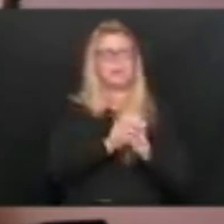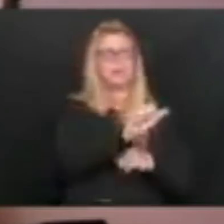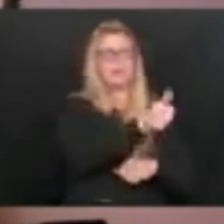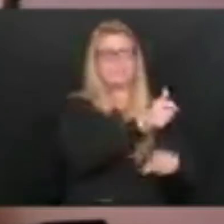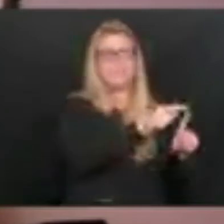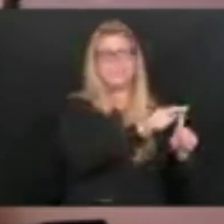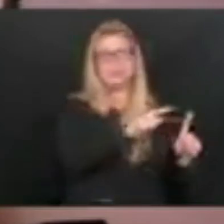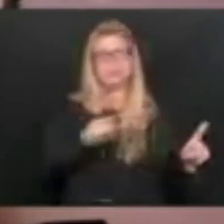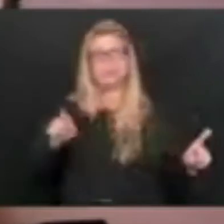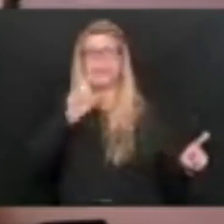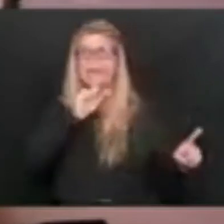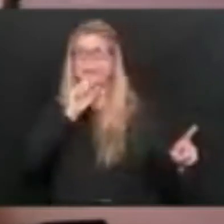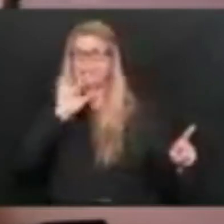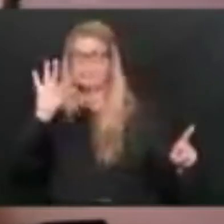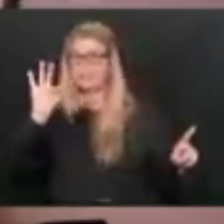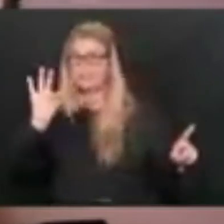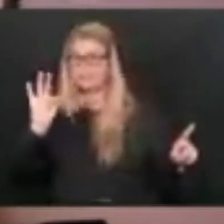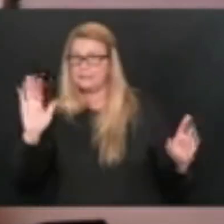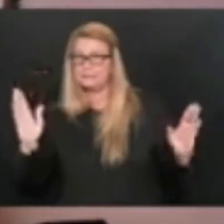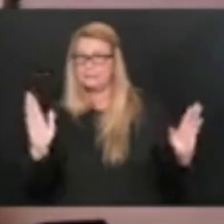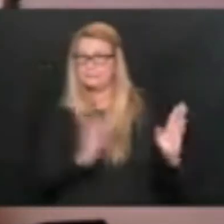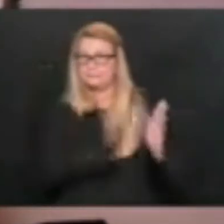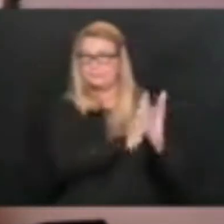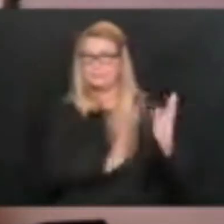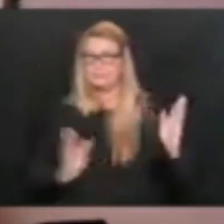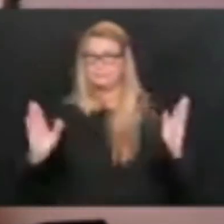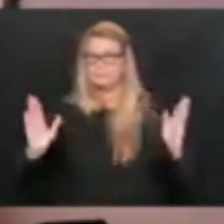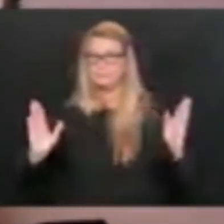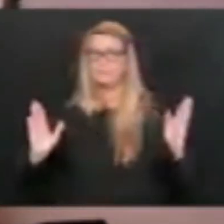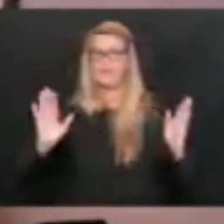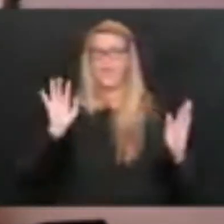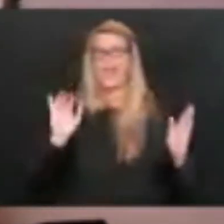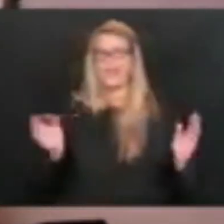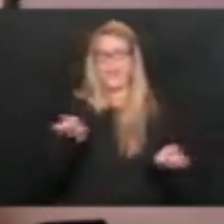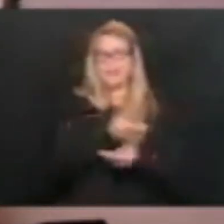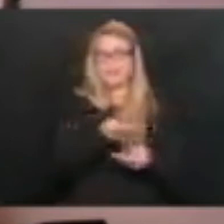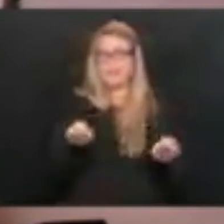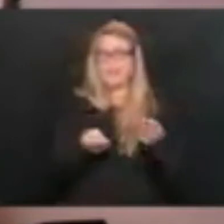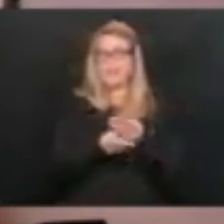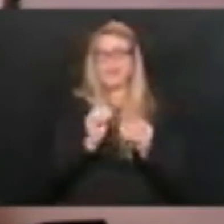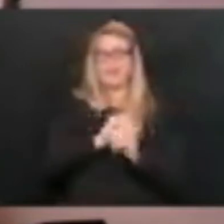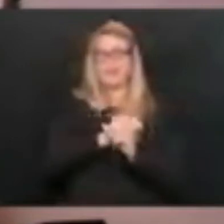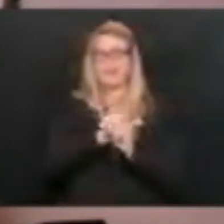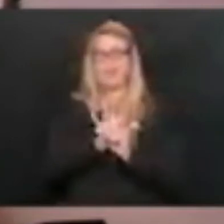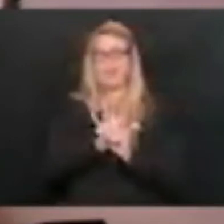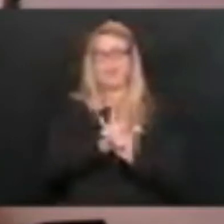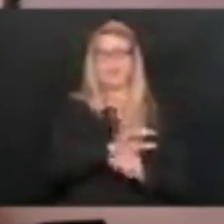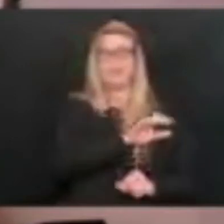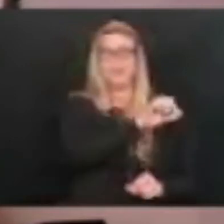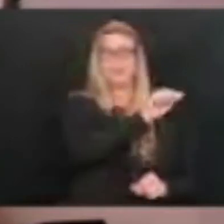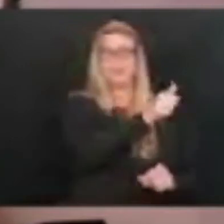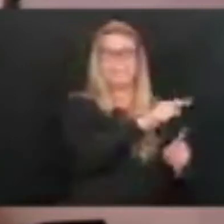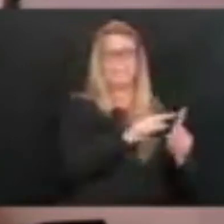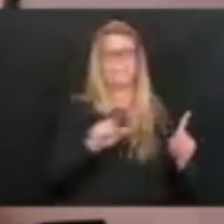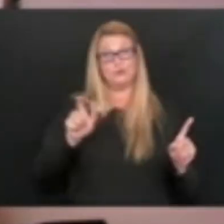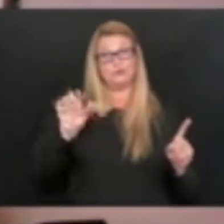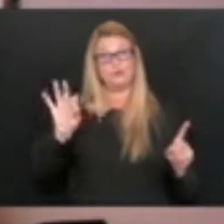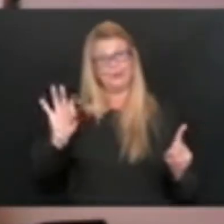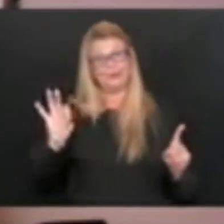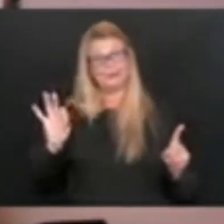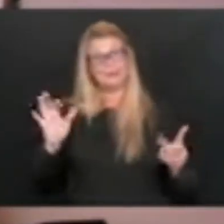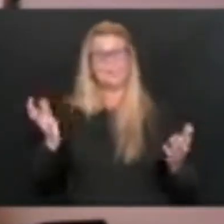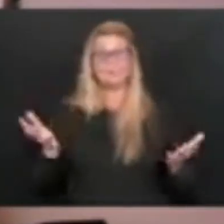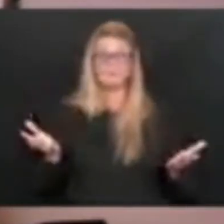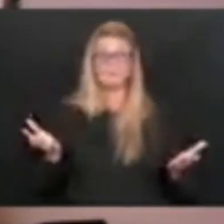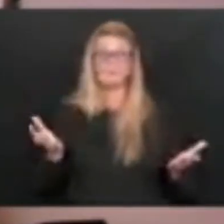our population, and most of the spread of the variants is in the 10 to 29-year-old part of our population. So it's